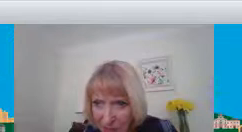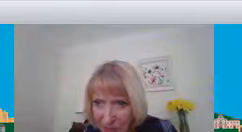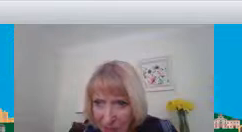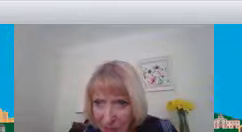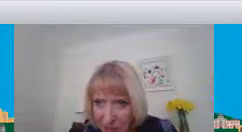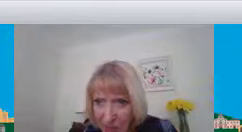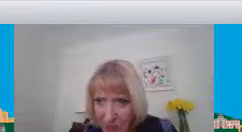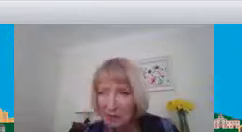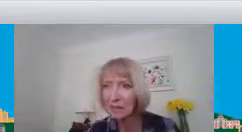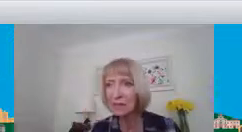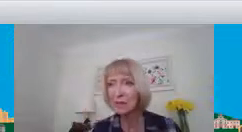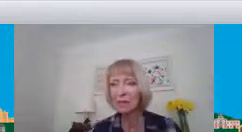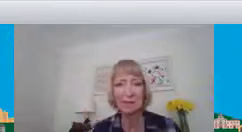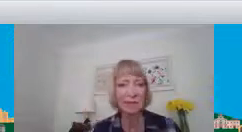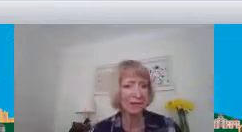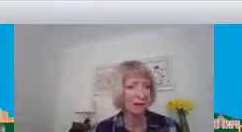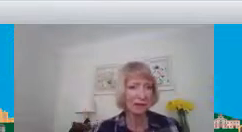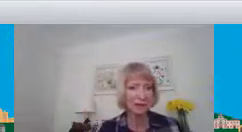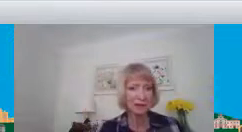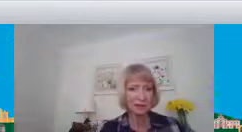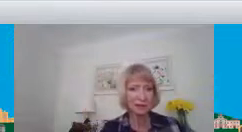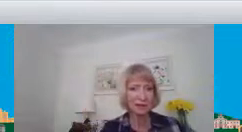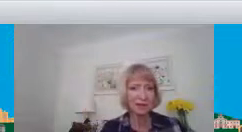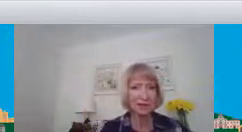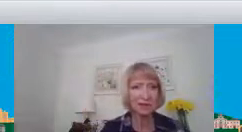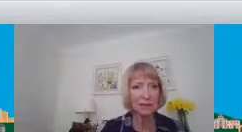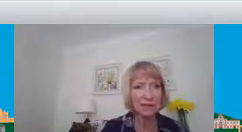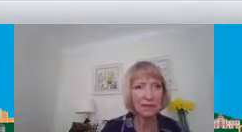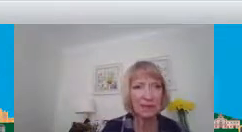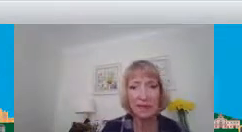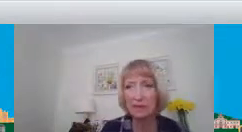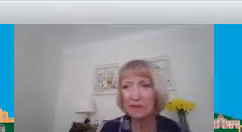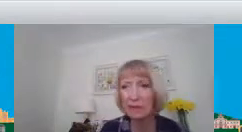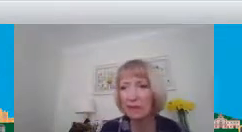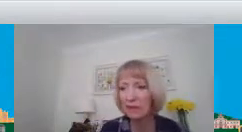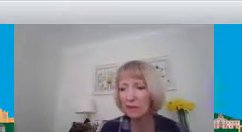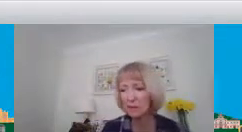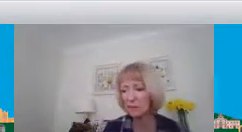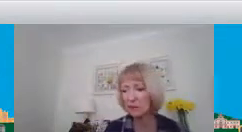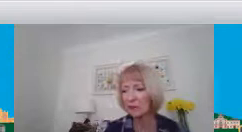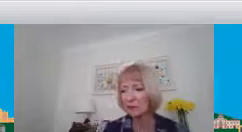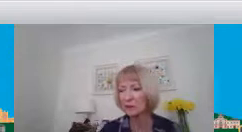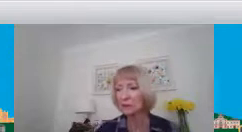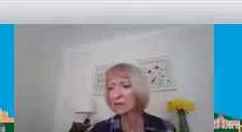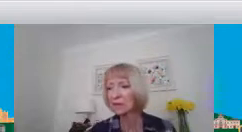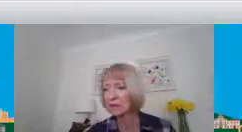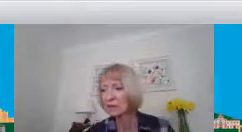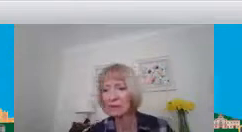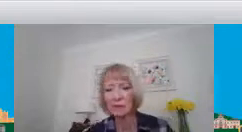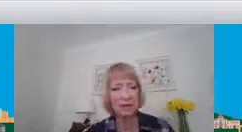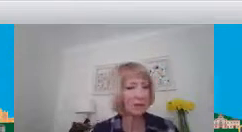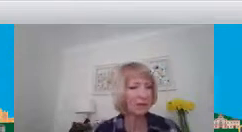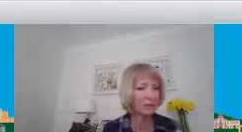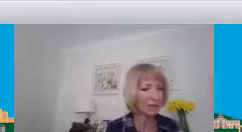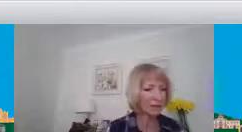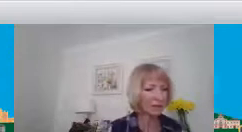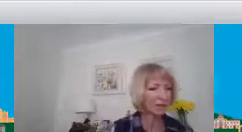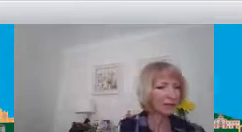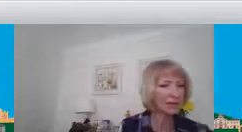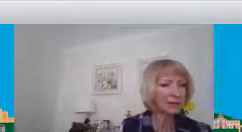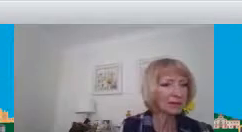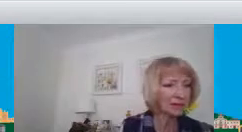in hospital is value added, in the right place, with the right clinician, and with the right information to take the next